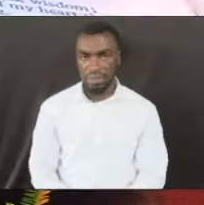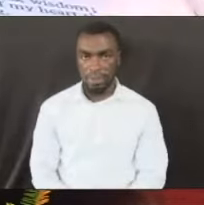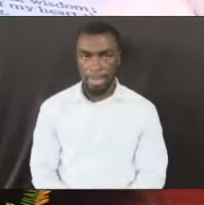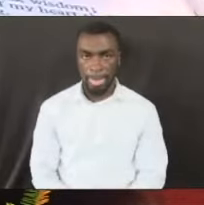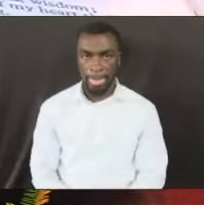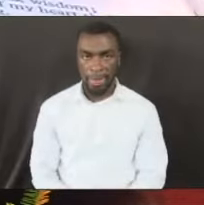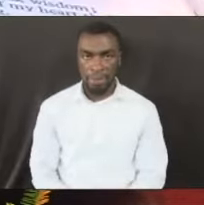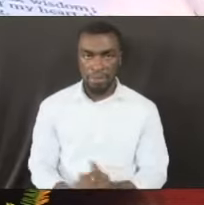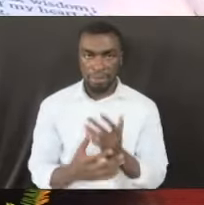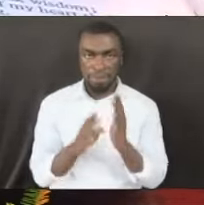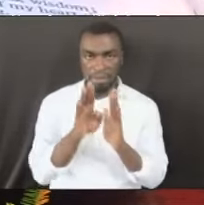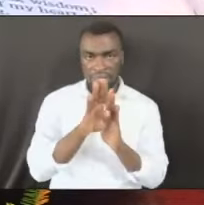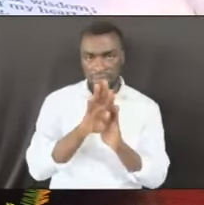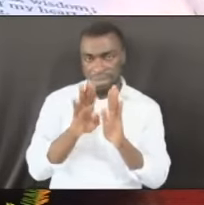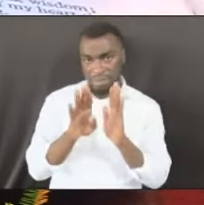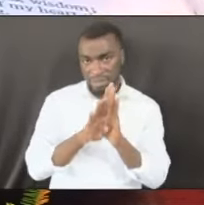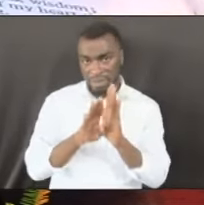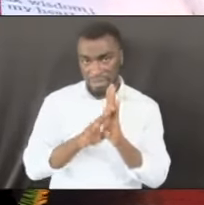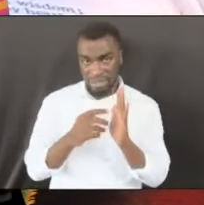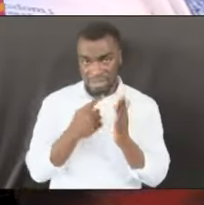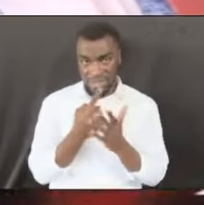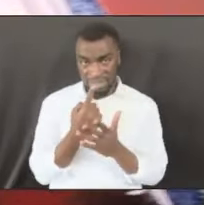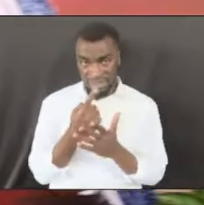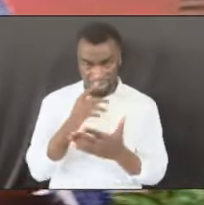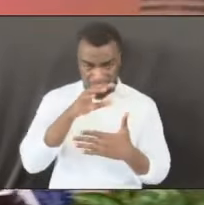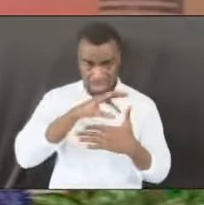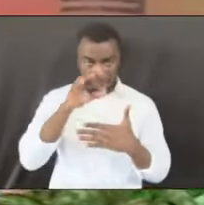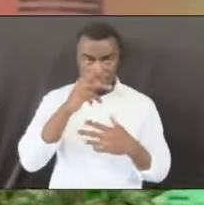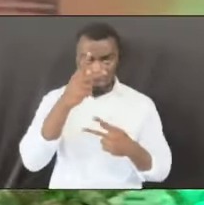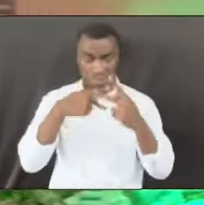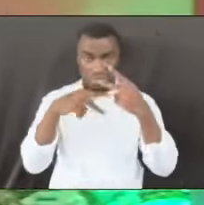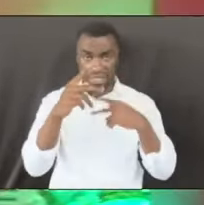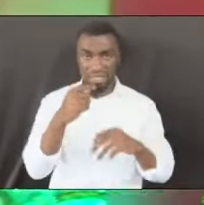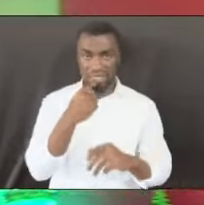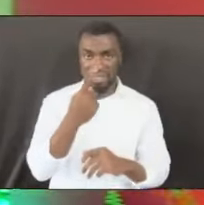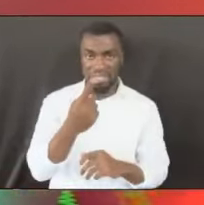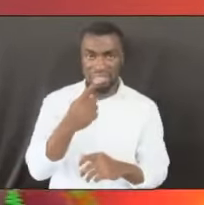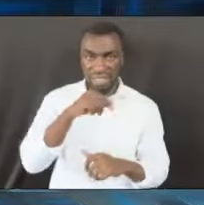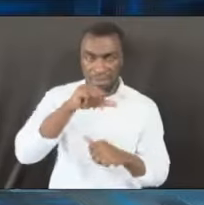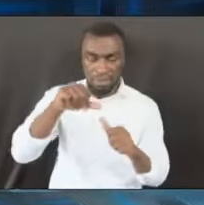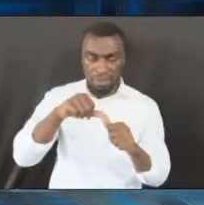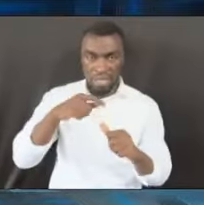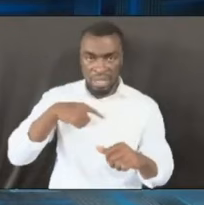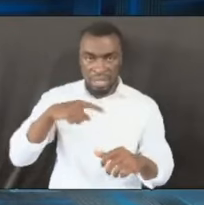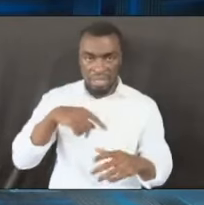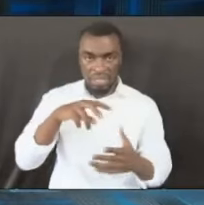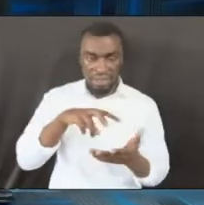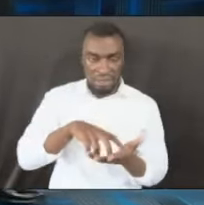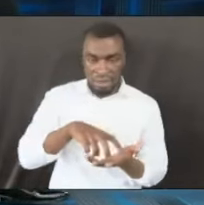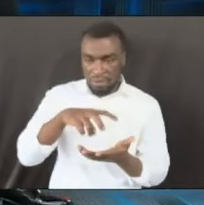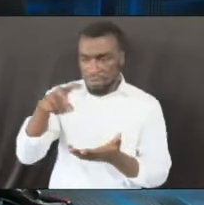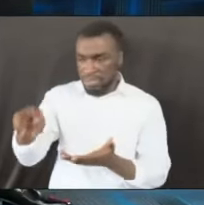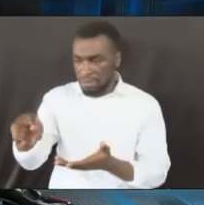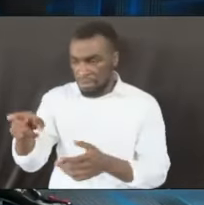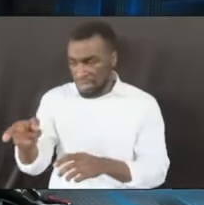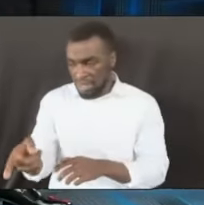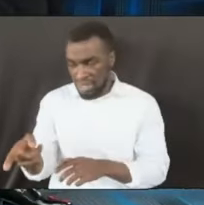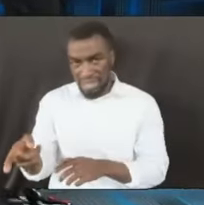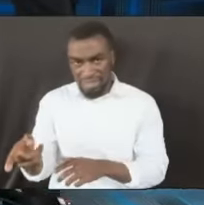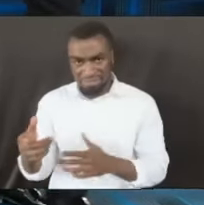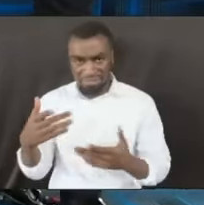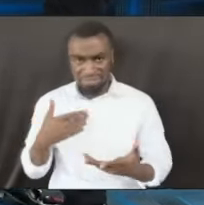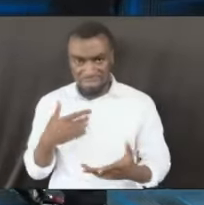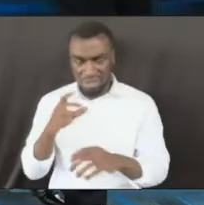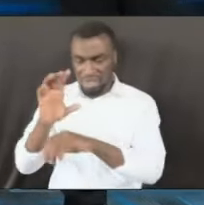Now the Bible, now the spirit of prophecy is telling us about us moving from one church. This time you say, I was in Lovington, we